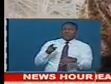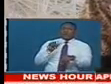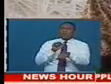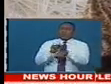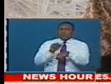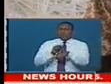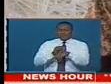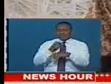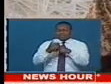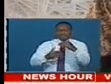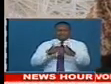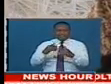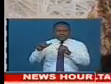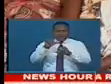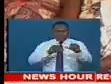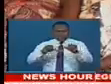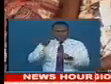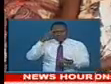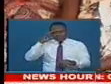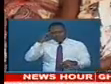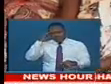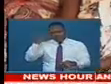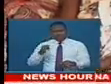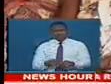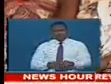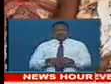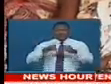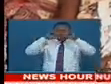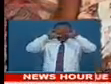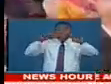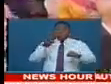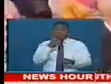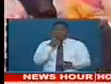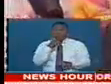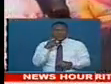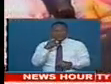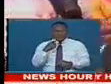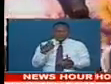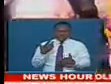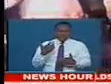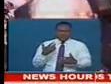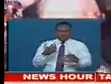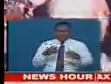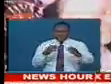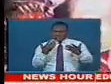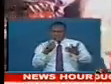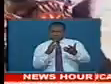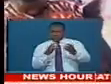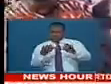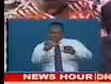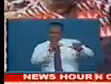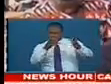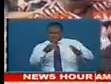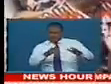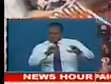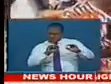and undertakes science initiatives. President Akufo-Addo said developing the scientific human capital of Ghana is key,